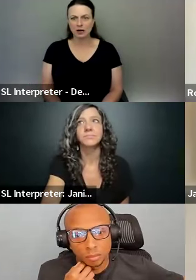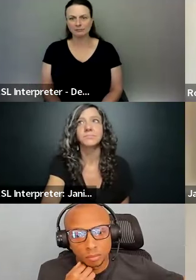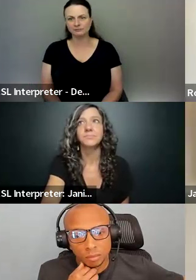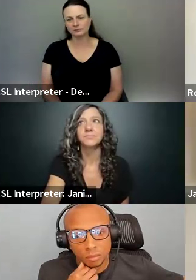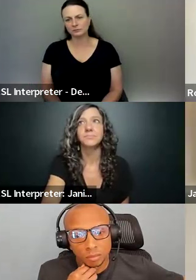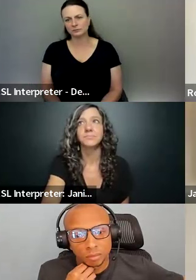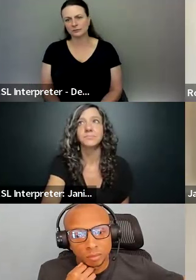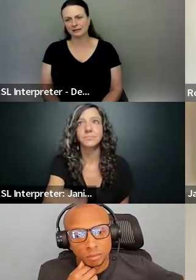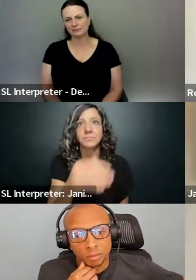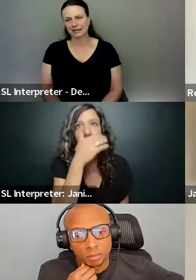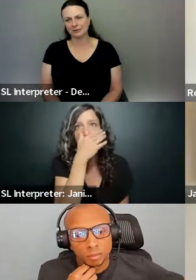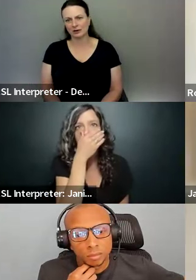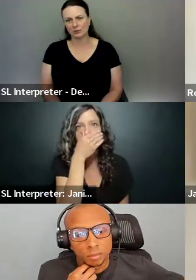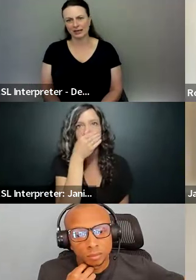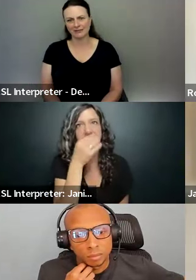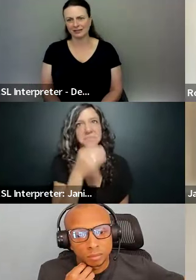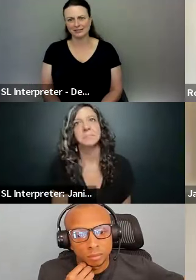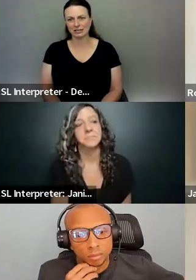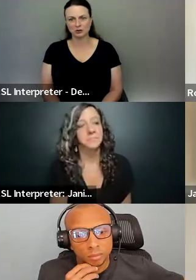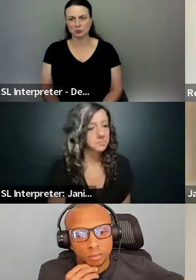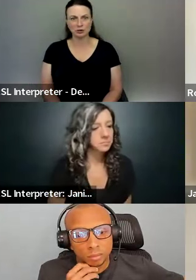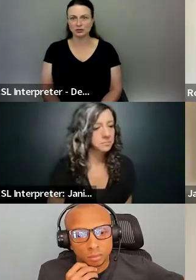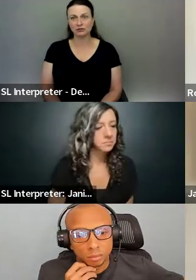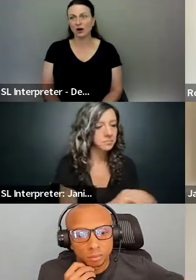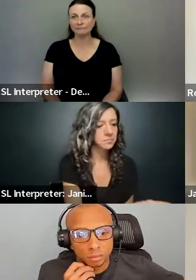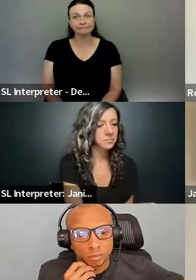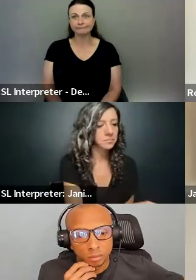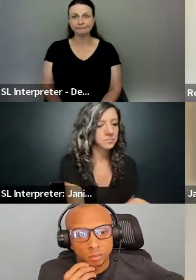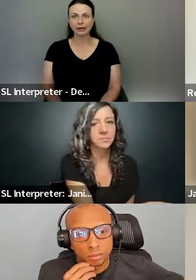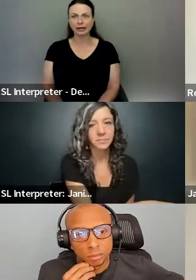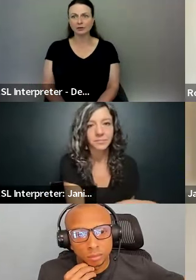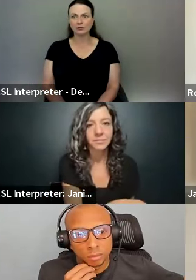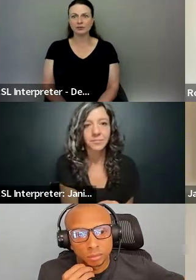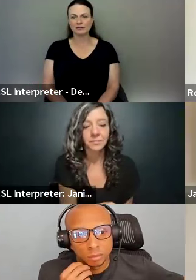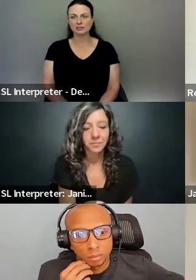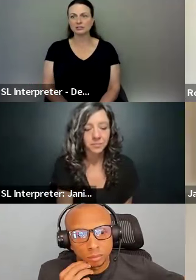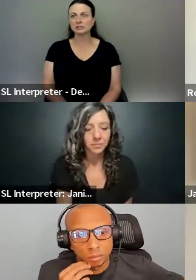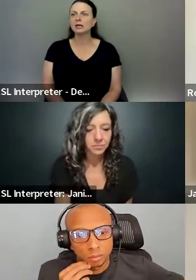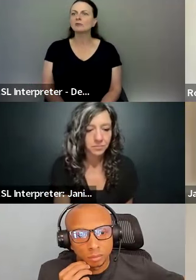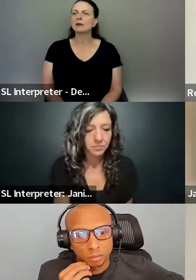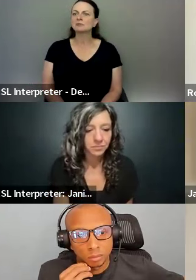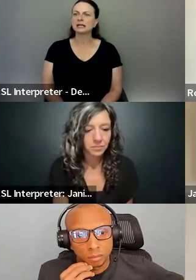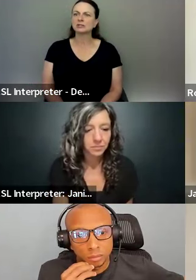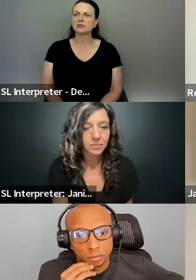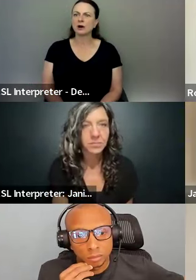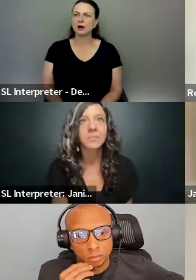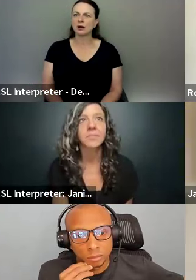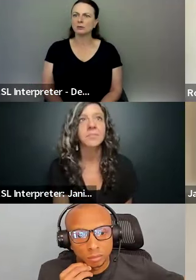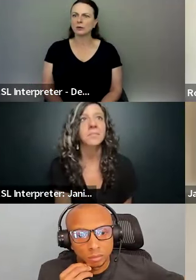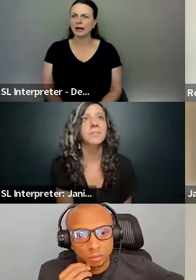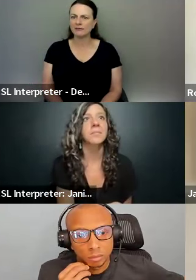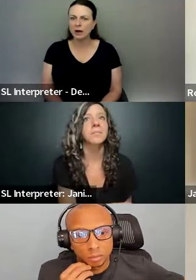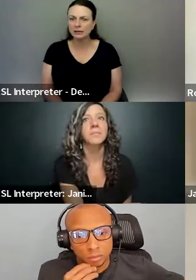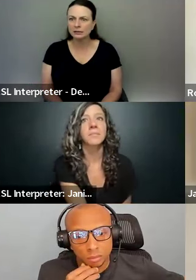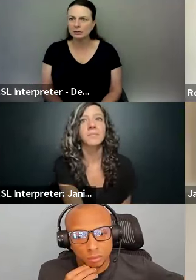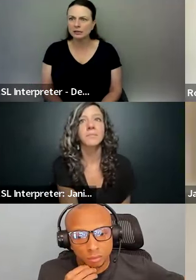so I don't know. We have less than 100 words so far, but I don't know what the average is. Rob's saying so far